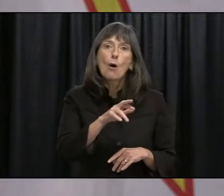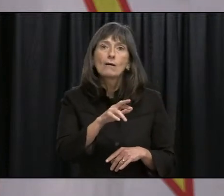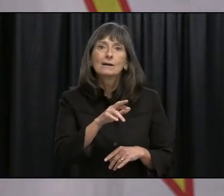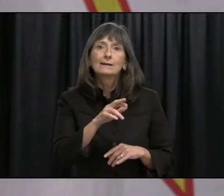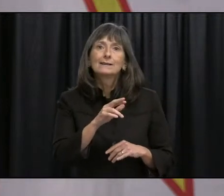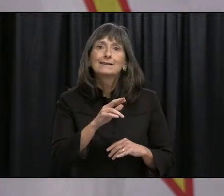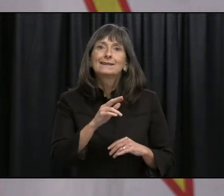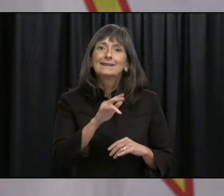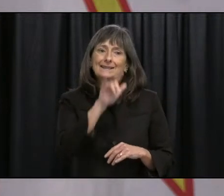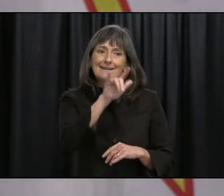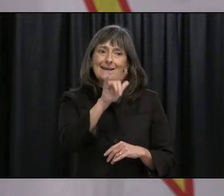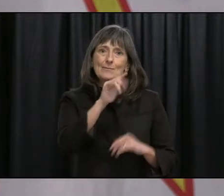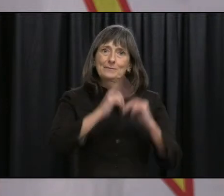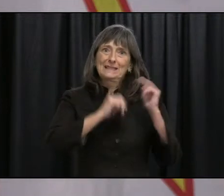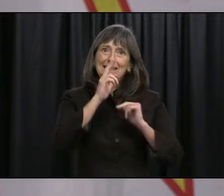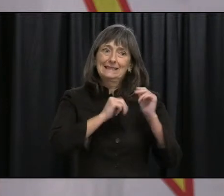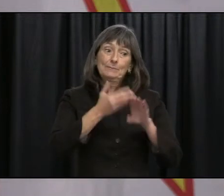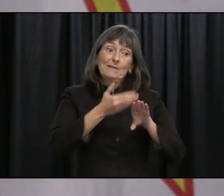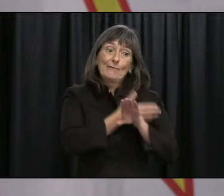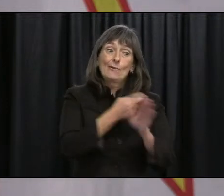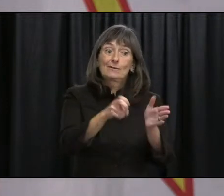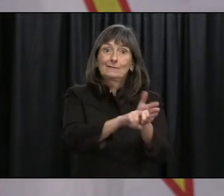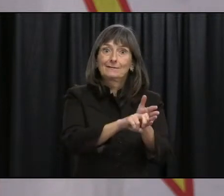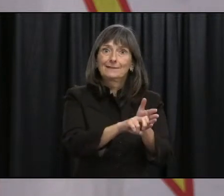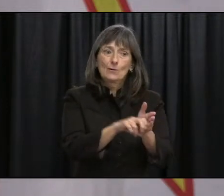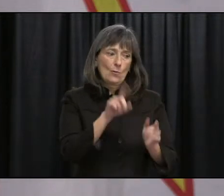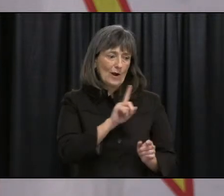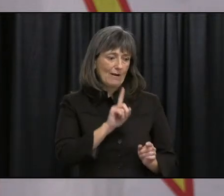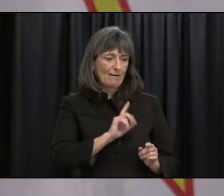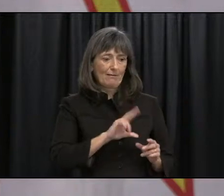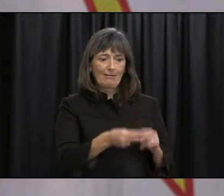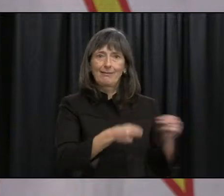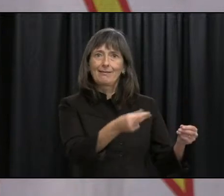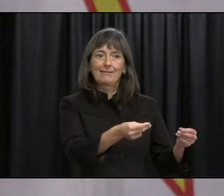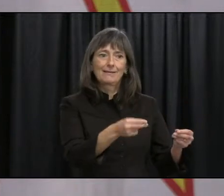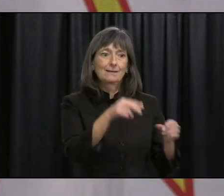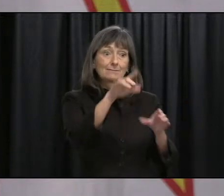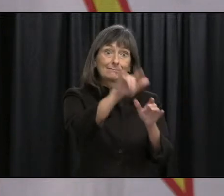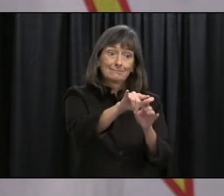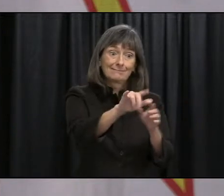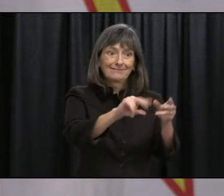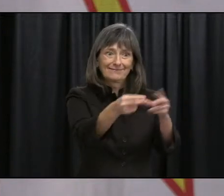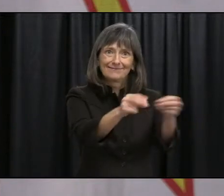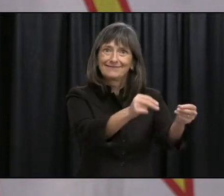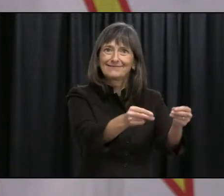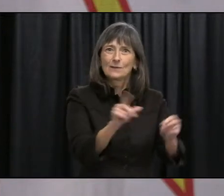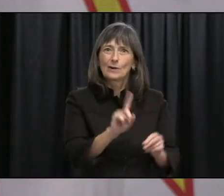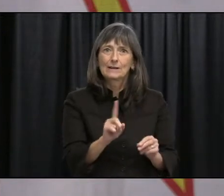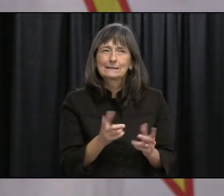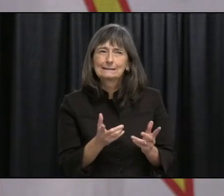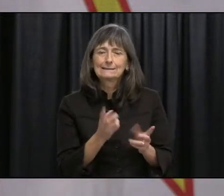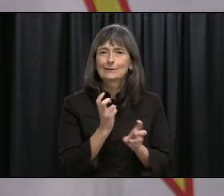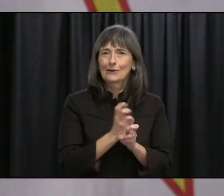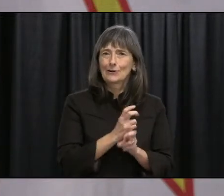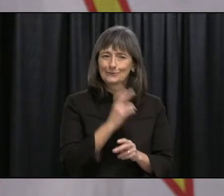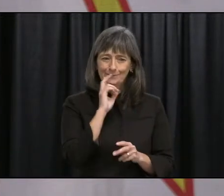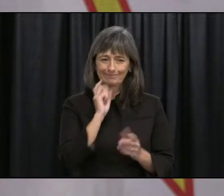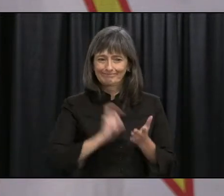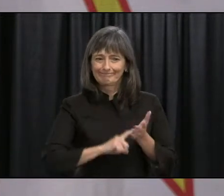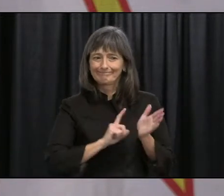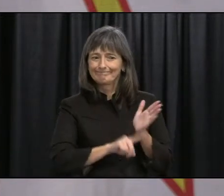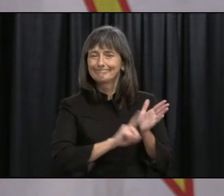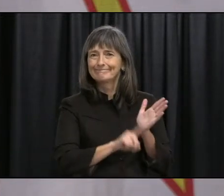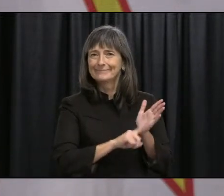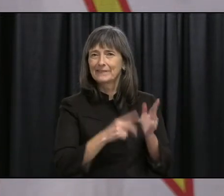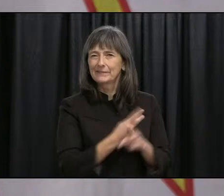in crowded areas before they get on those planes. So it's sometimes very difficult to tease out exactly where someone may have contracted